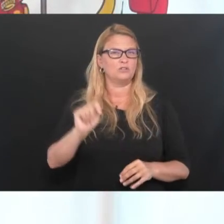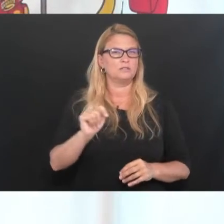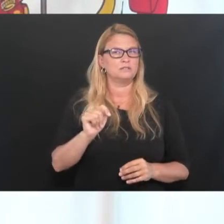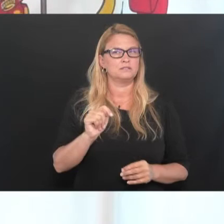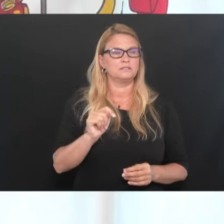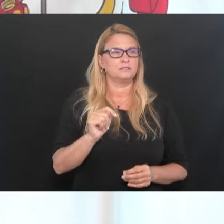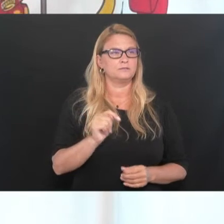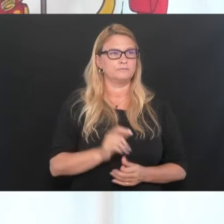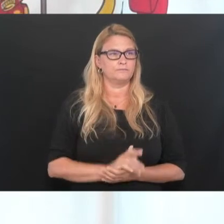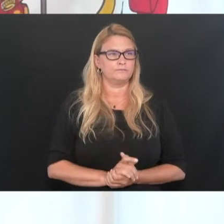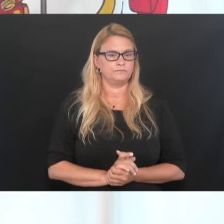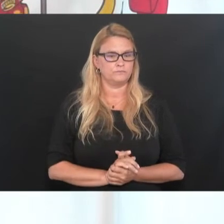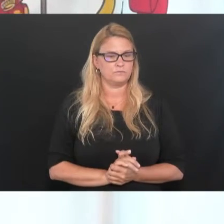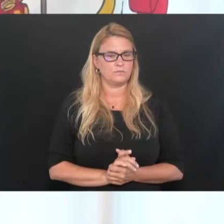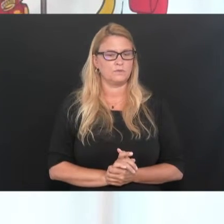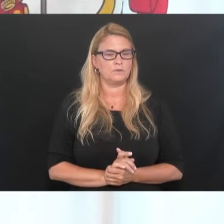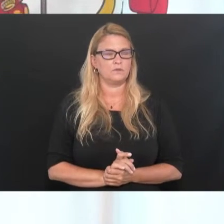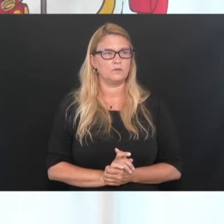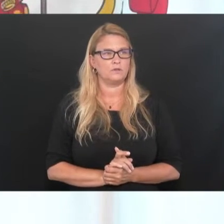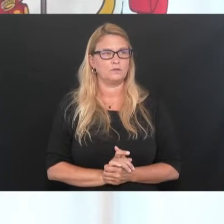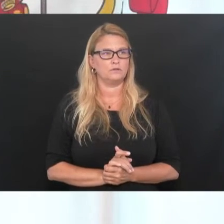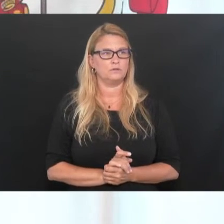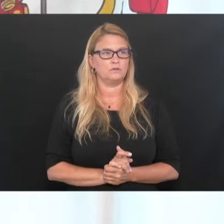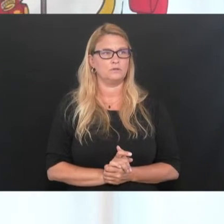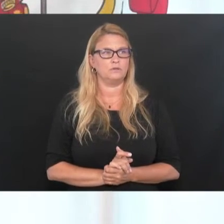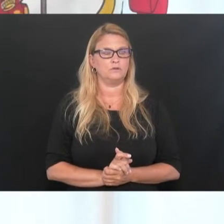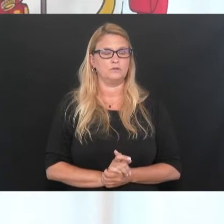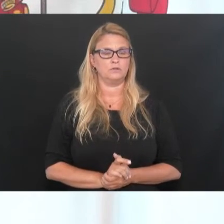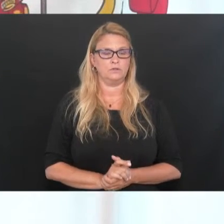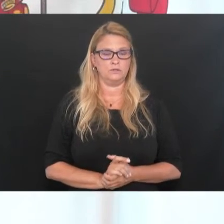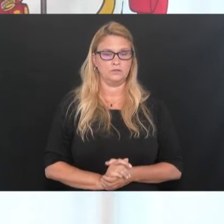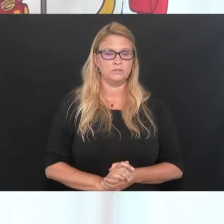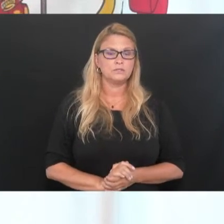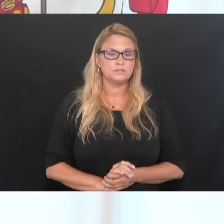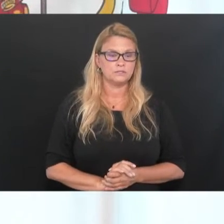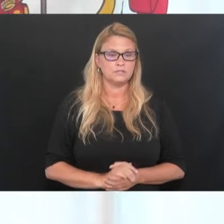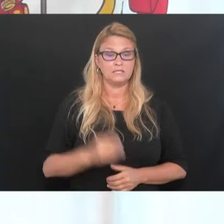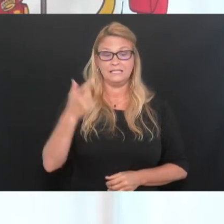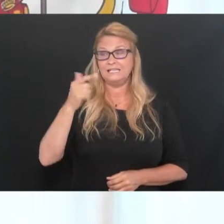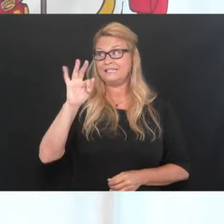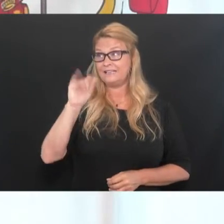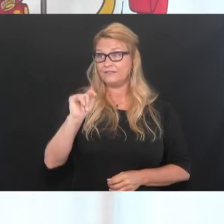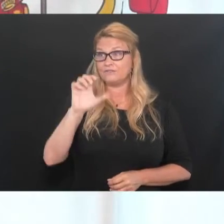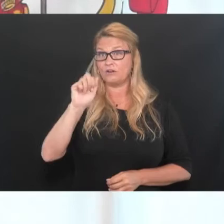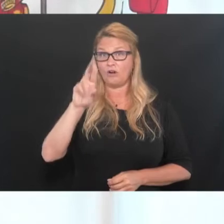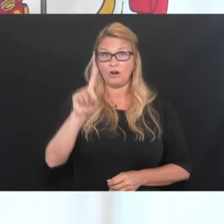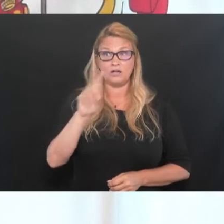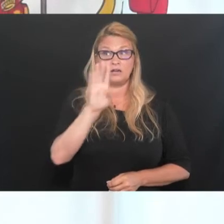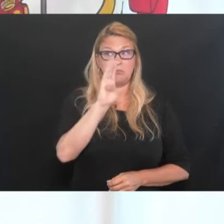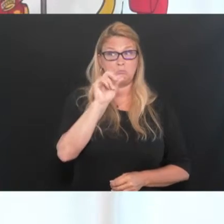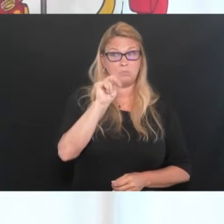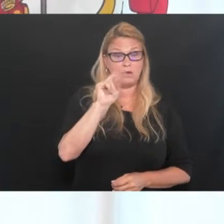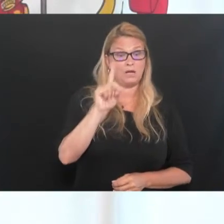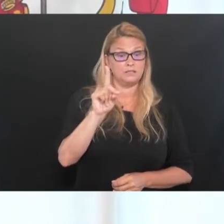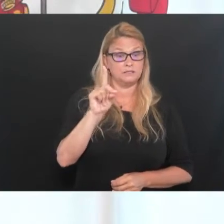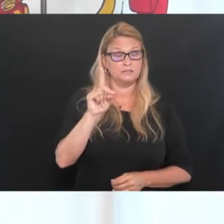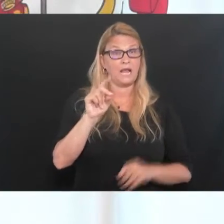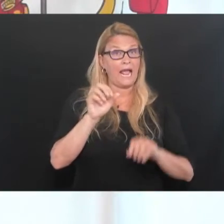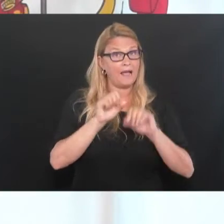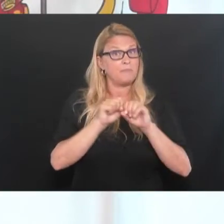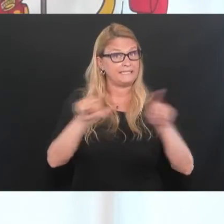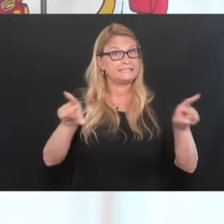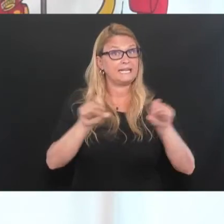Just 1 second. You know, they're telling me that the gift cards and the bonds, you know, have been going out,